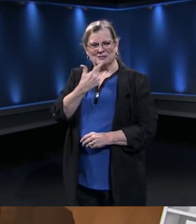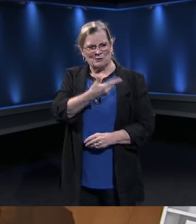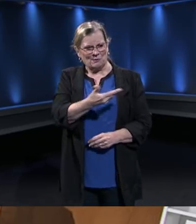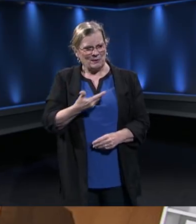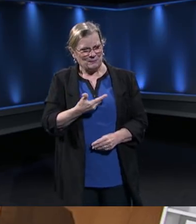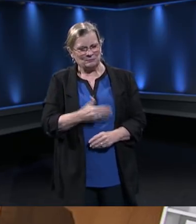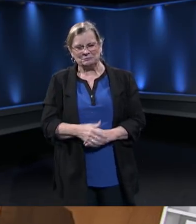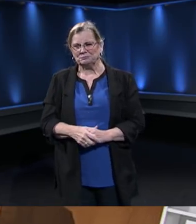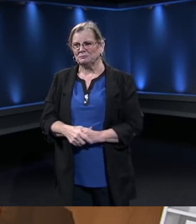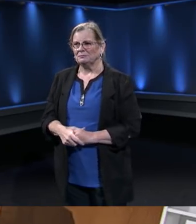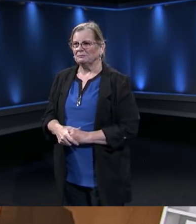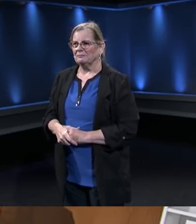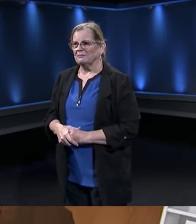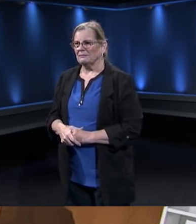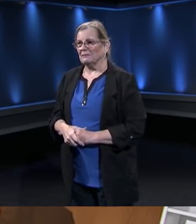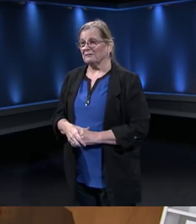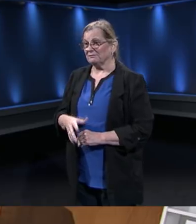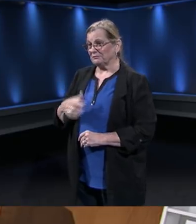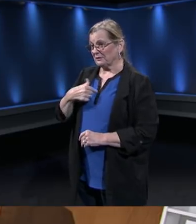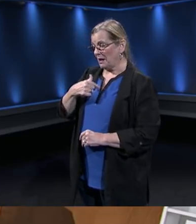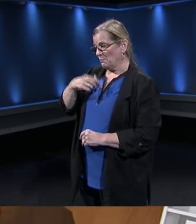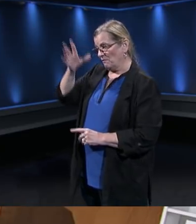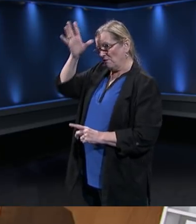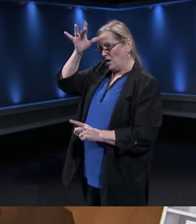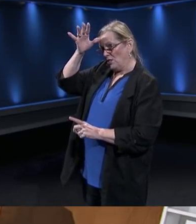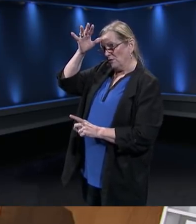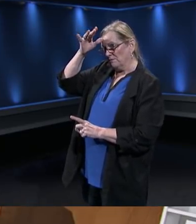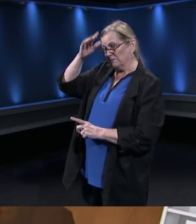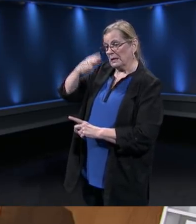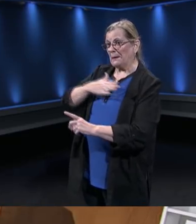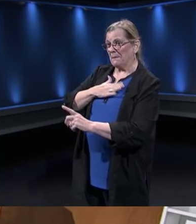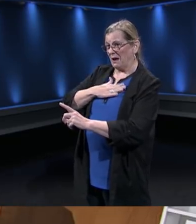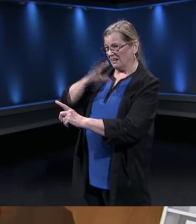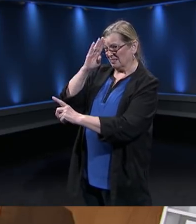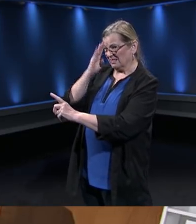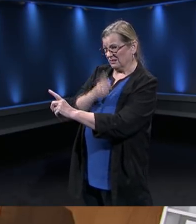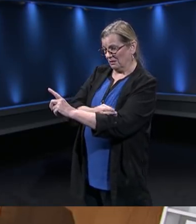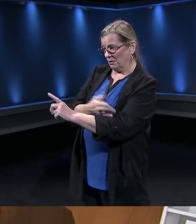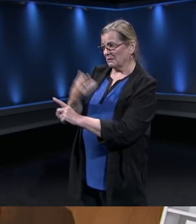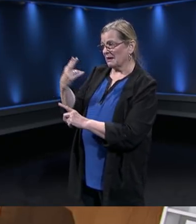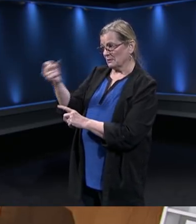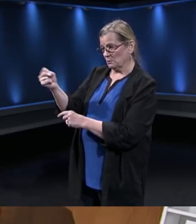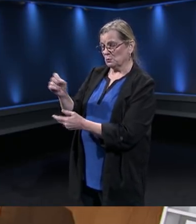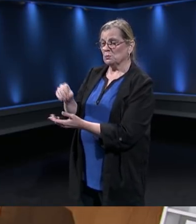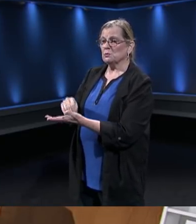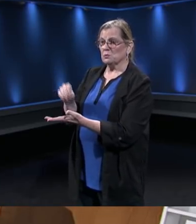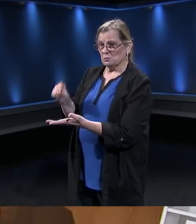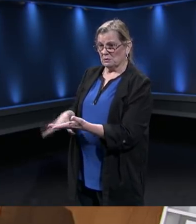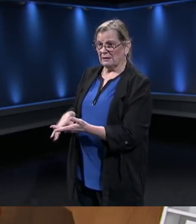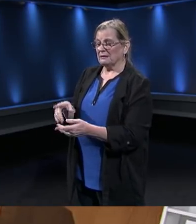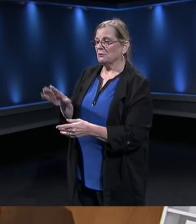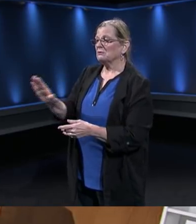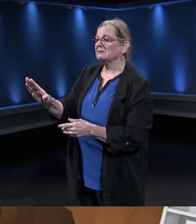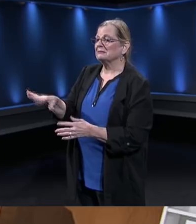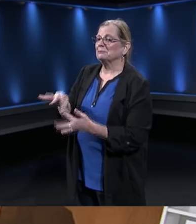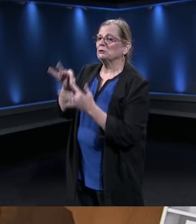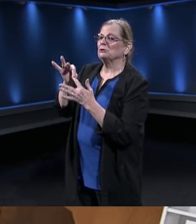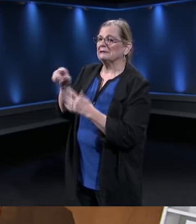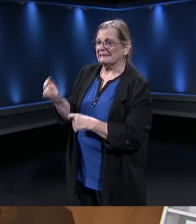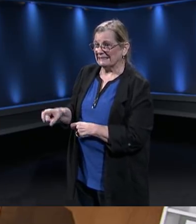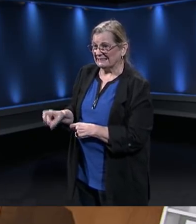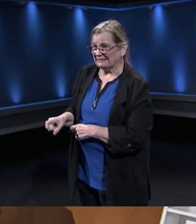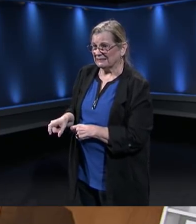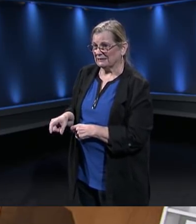I am the father of a special needs son in high school. He lives with his mother in a single-parent home. And I know we